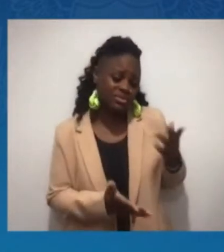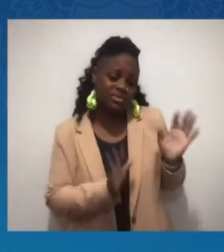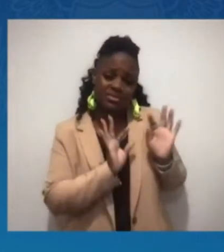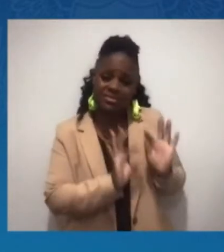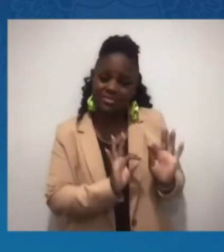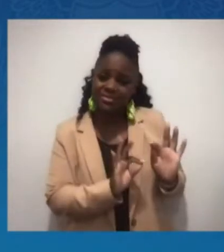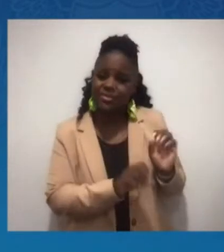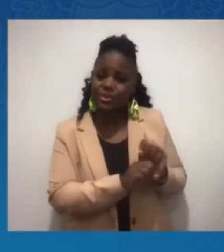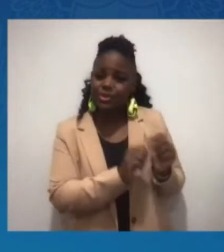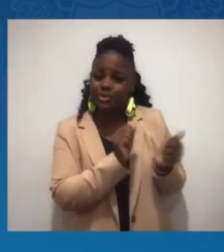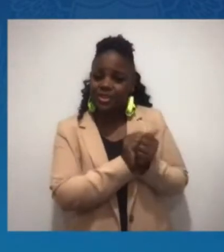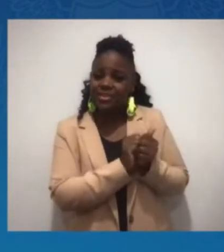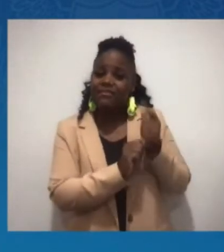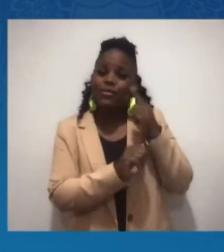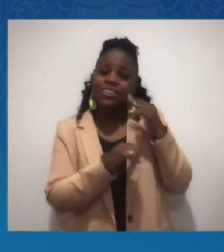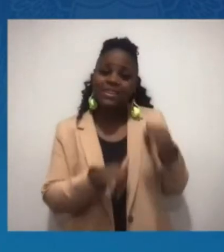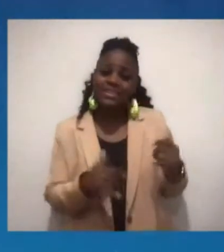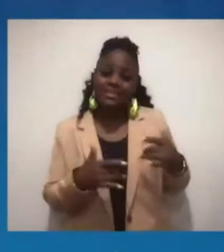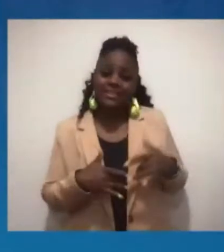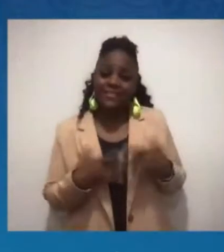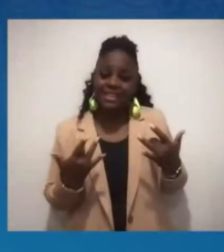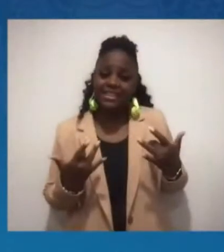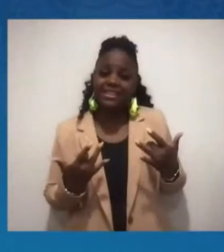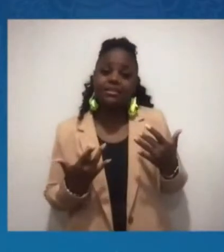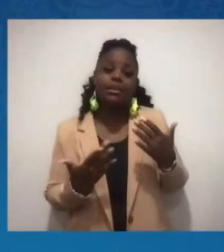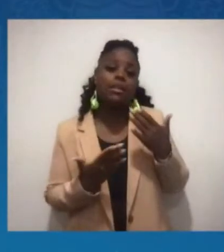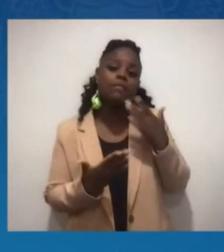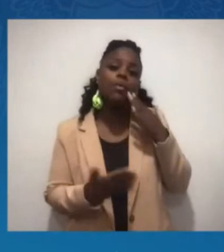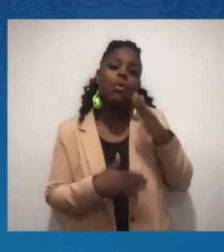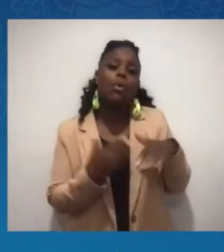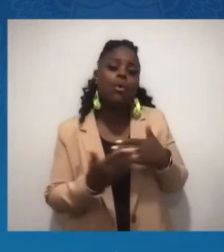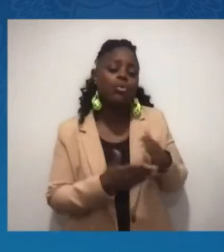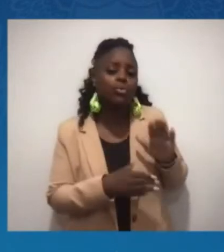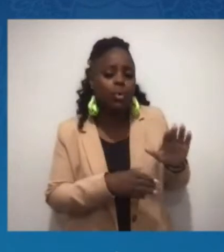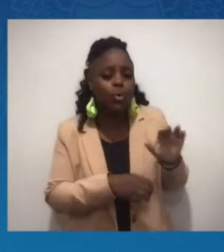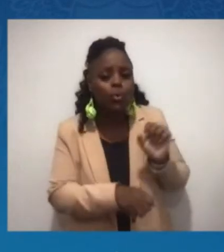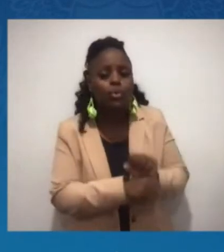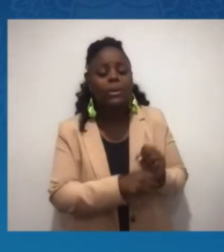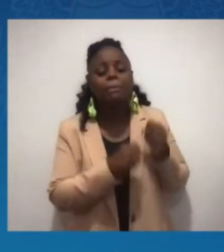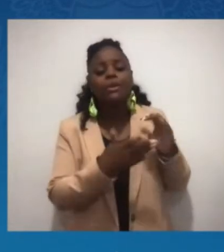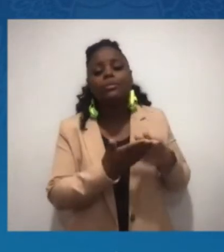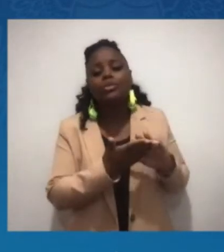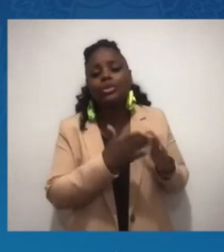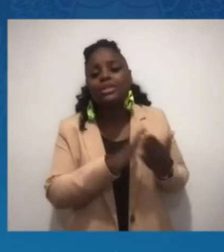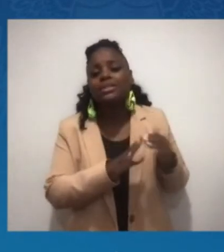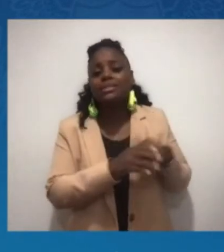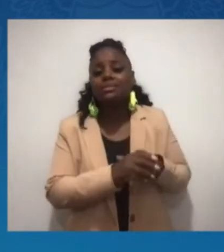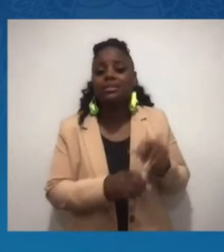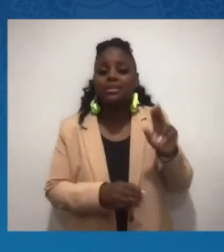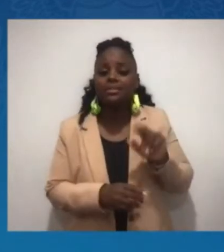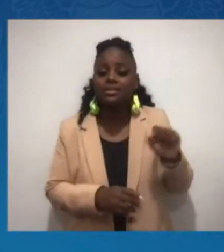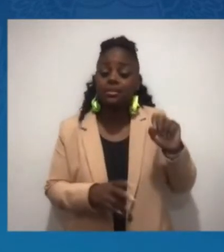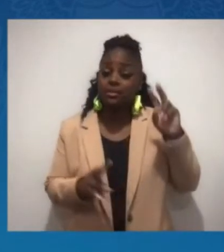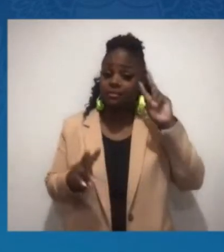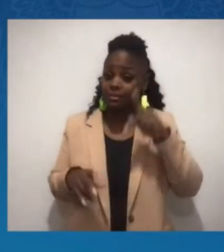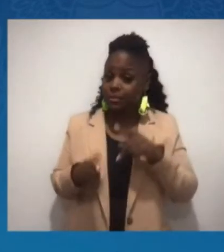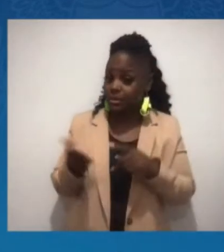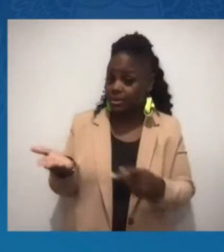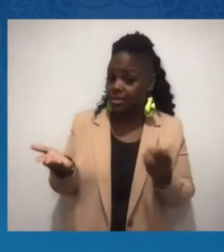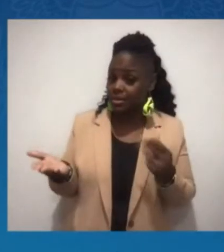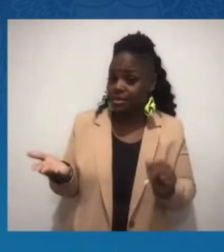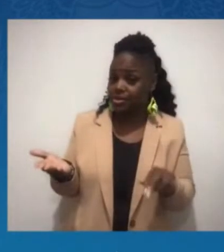all your work for so many of our communities in this country. And Vice President Harris, just want to thank you for all the incredible work